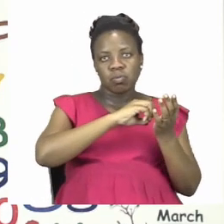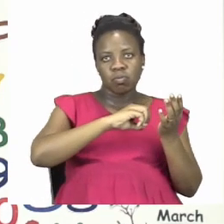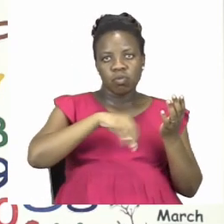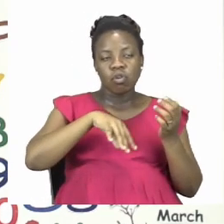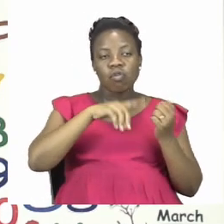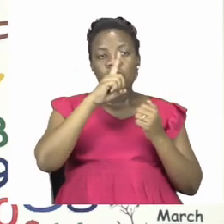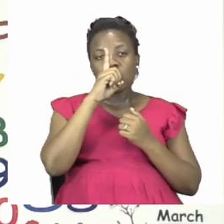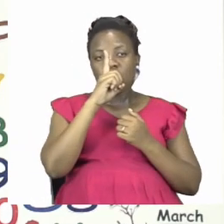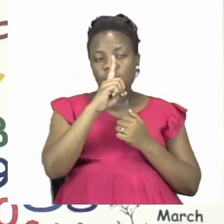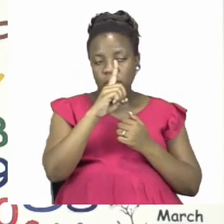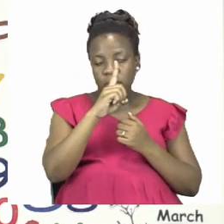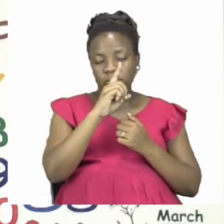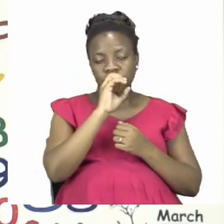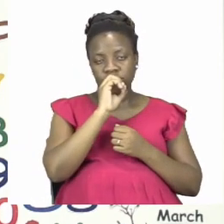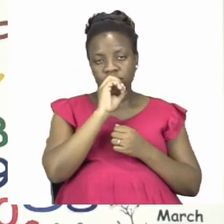is 6